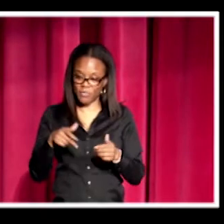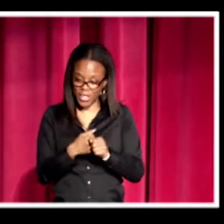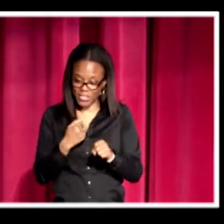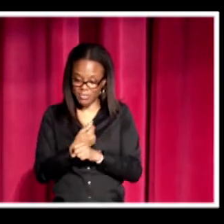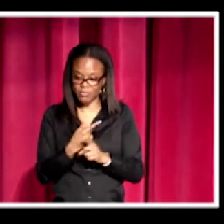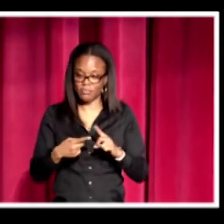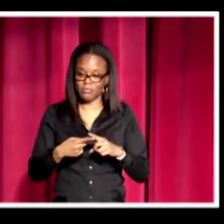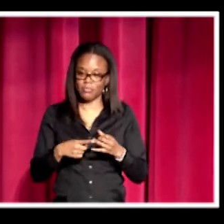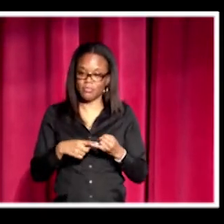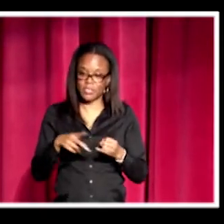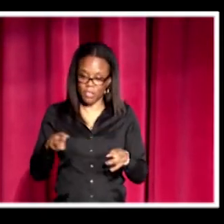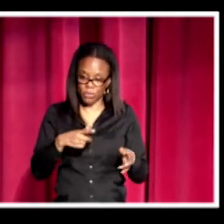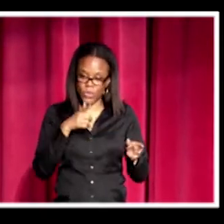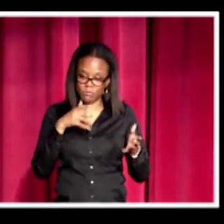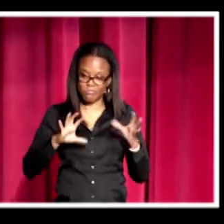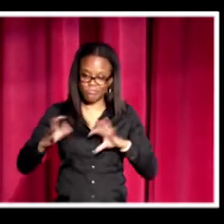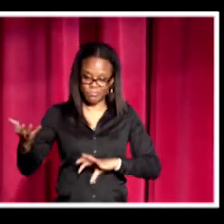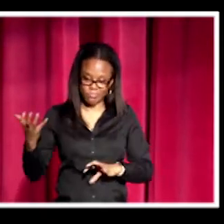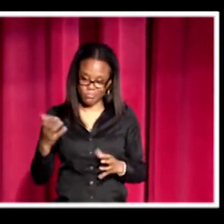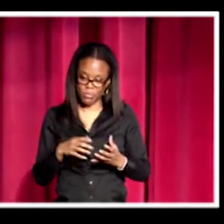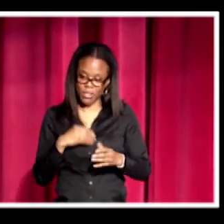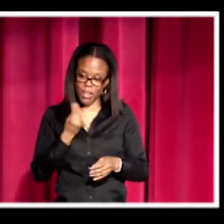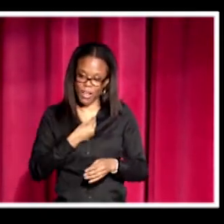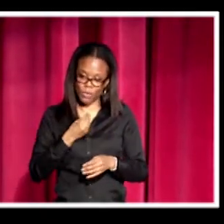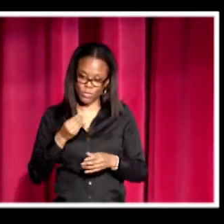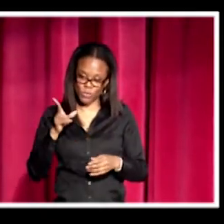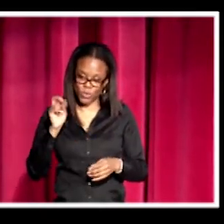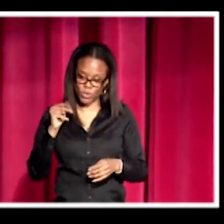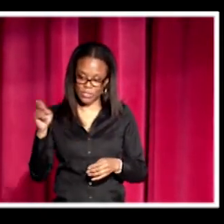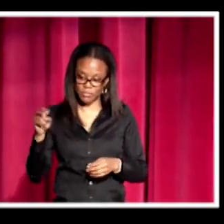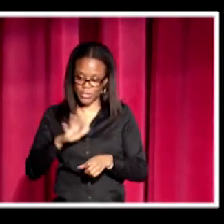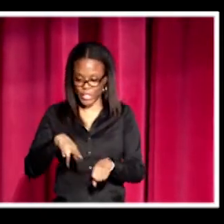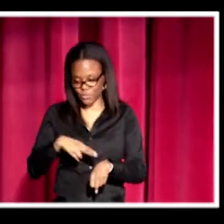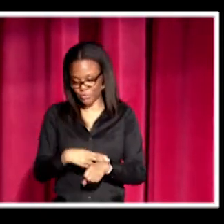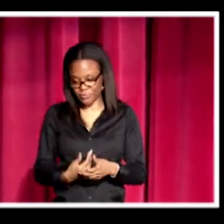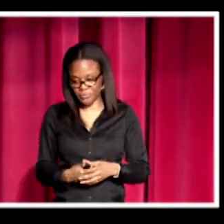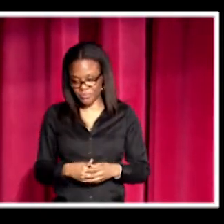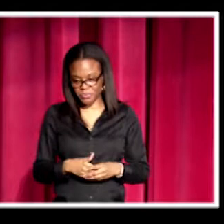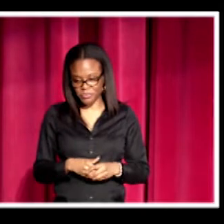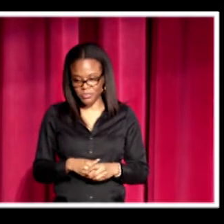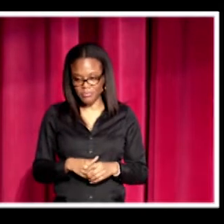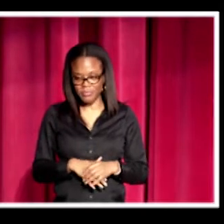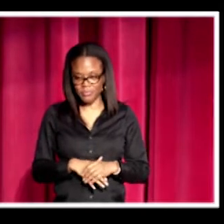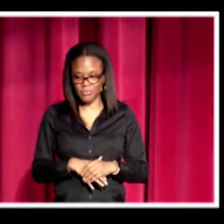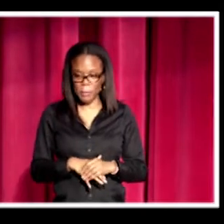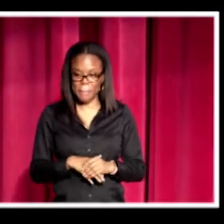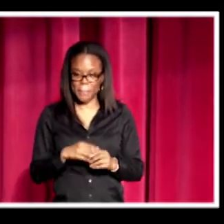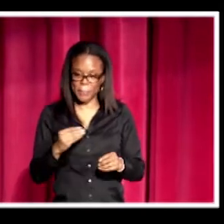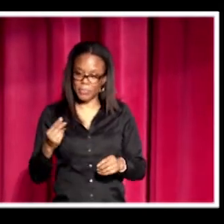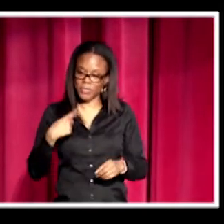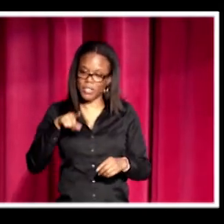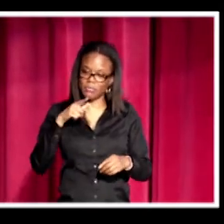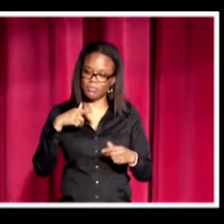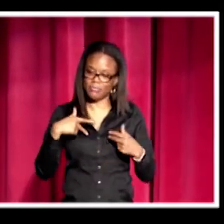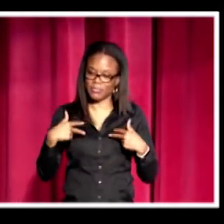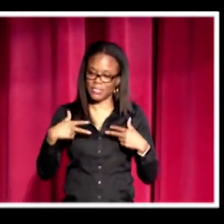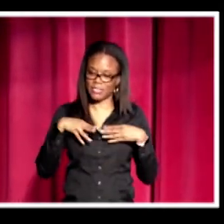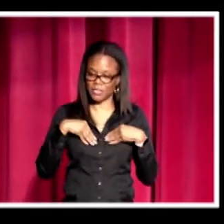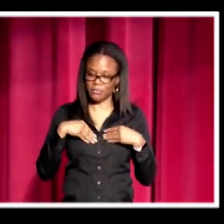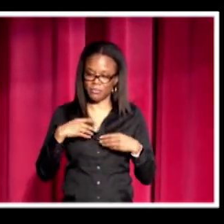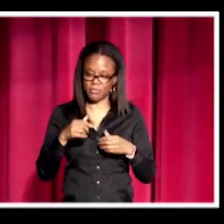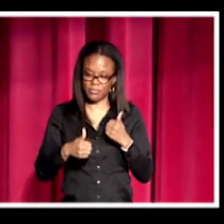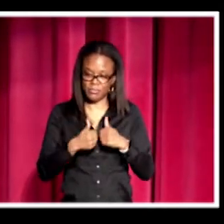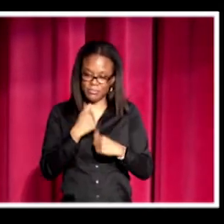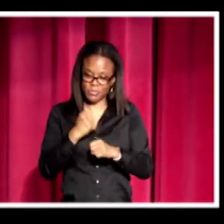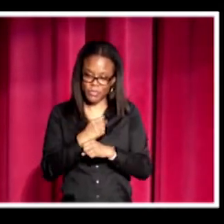on communities across our nation. And so-called leaders in Congress have accepted the status quo as the